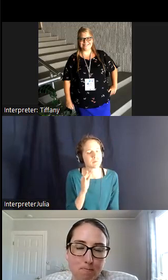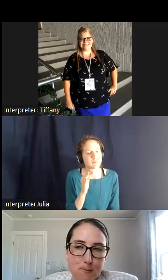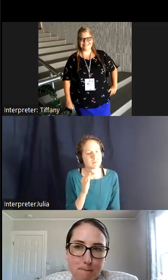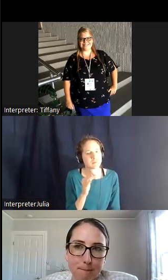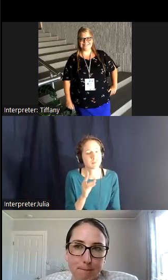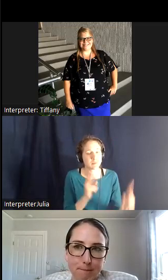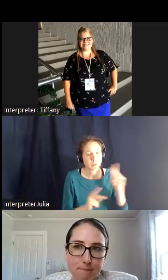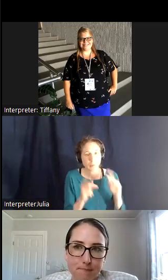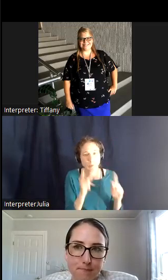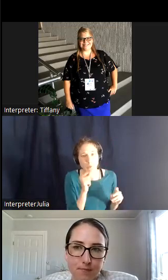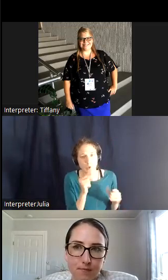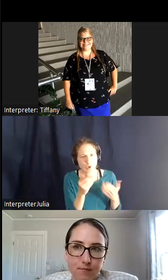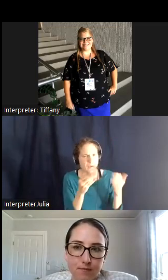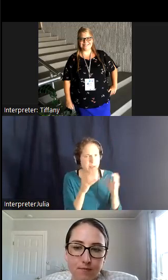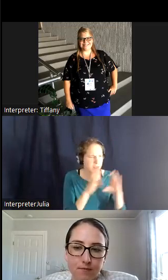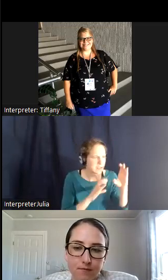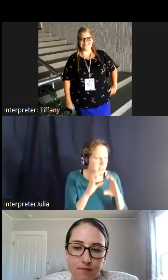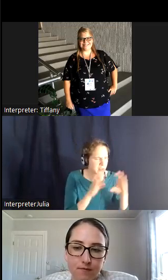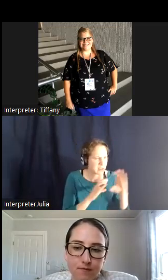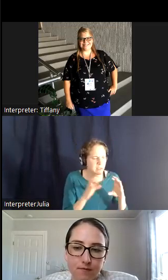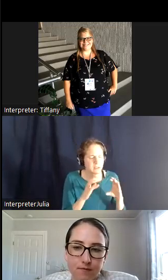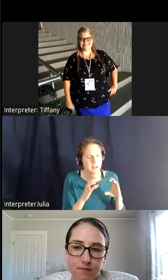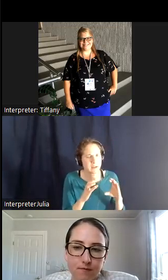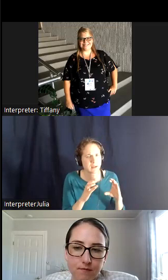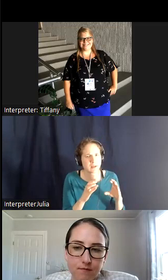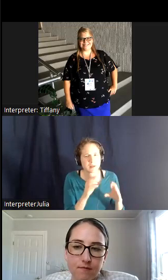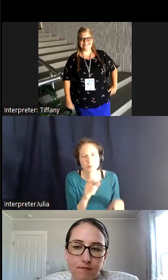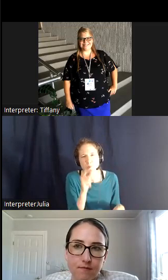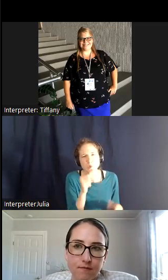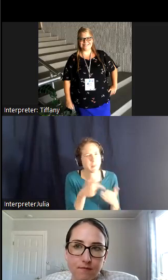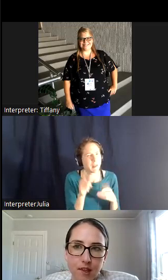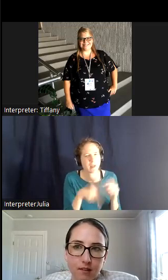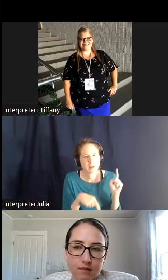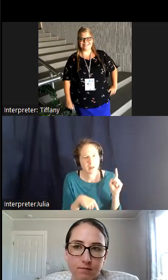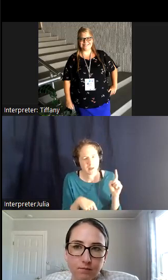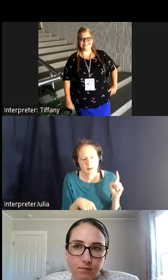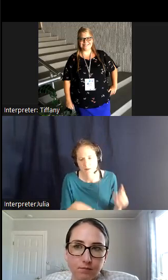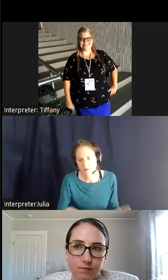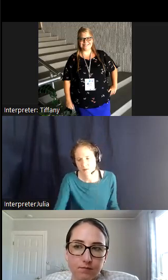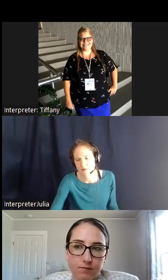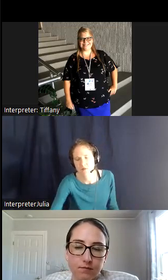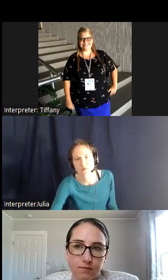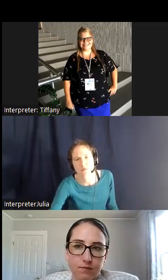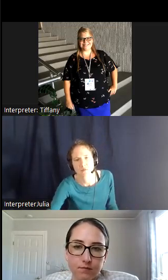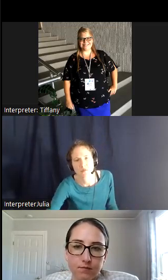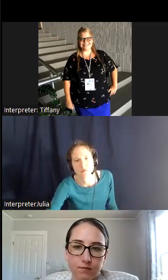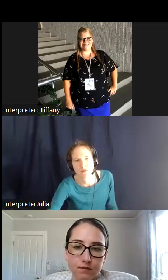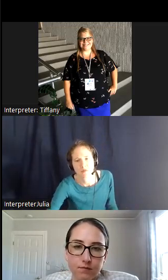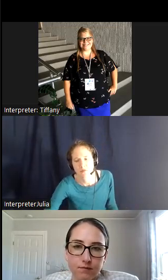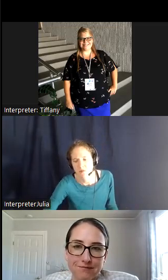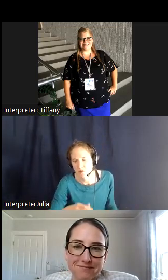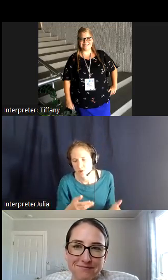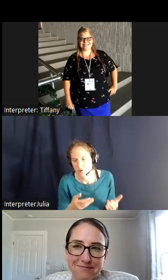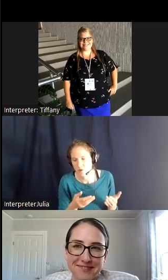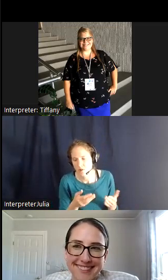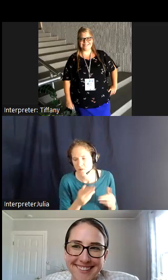people seeking services that do not have an ability to pay. And so the facility must have are you coming off to